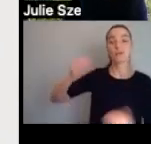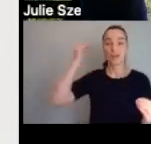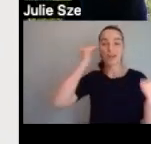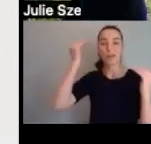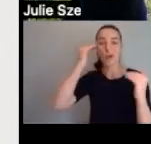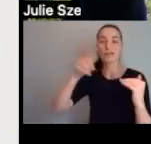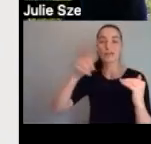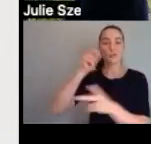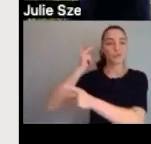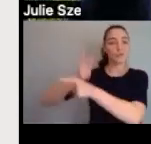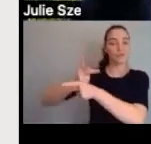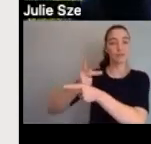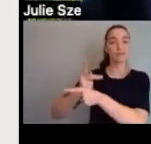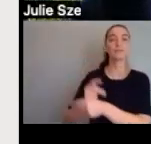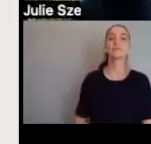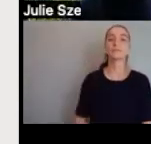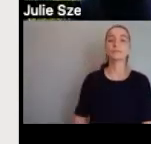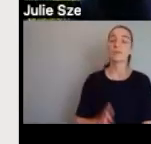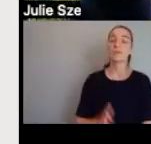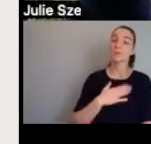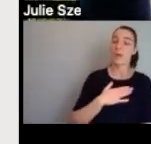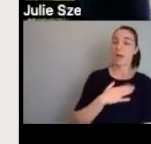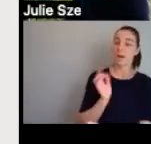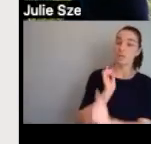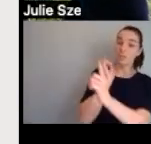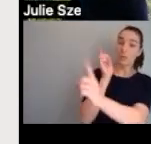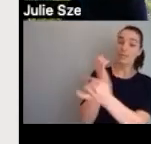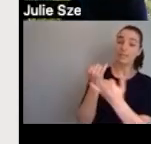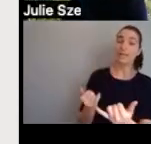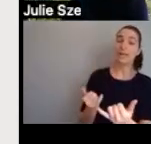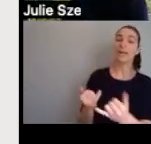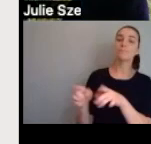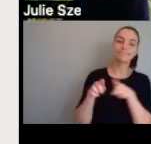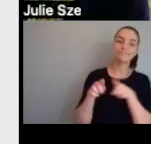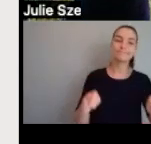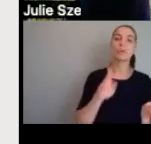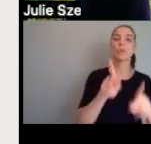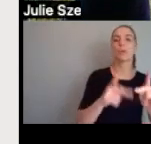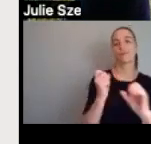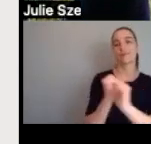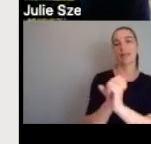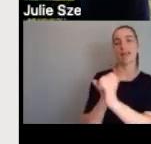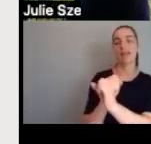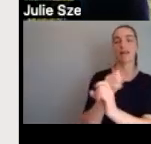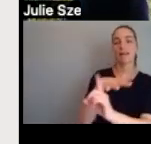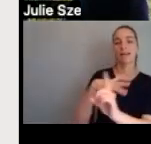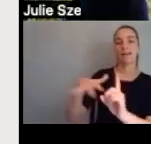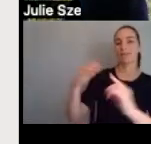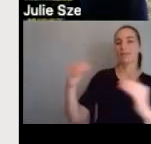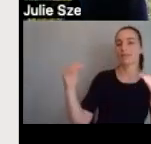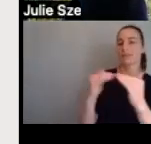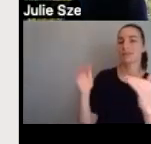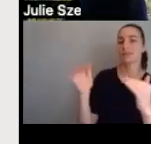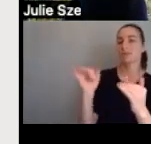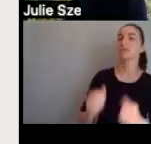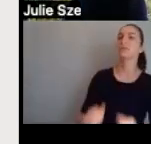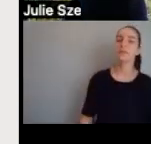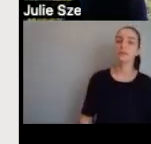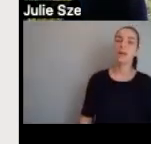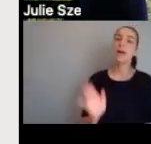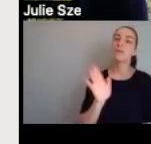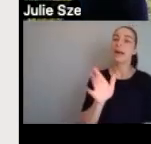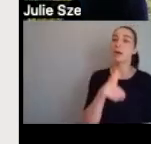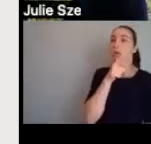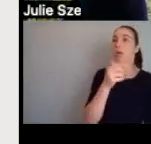arguments today echo those made in the climate justice movements, specifically those that emphasize the front line and fence line perspectives.